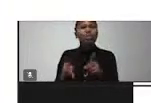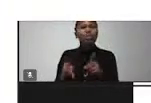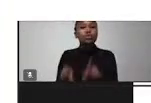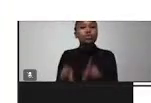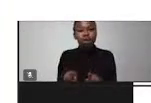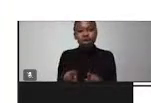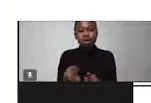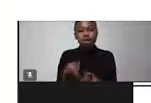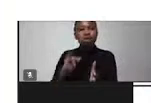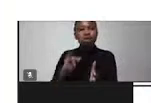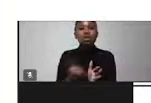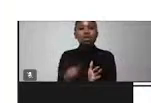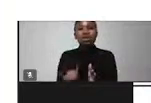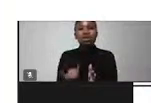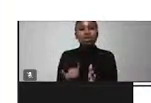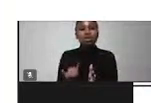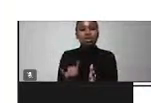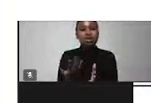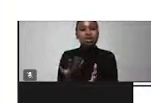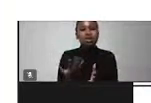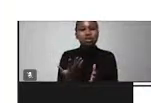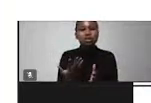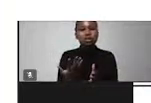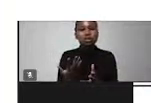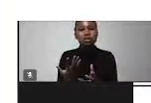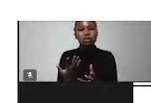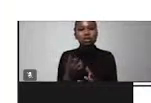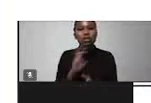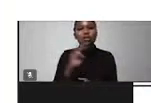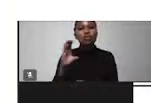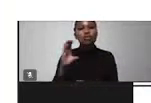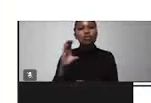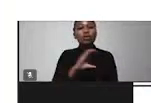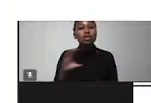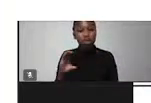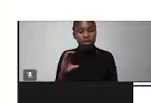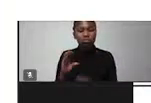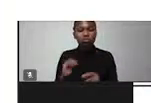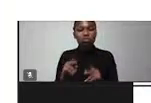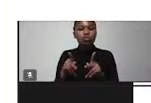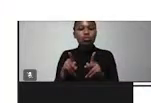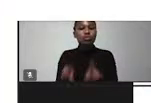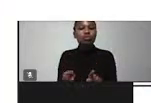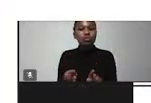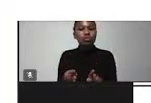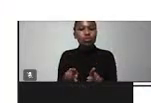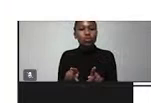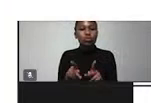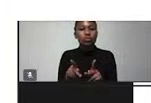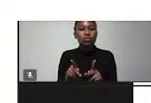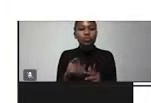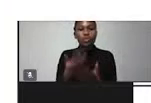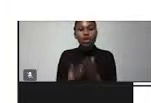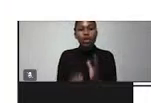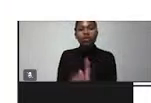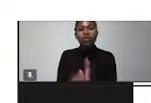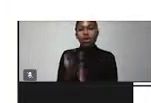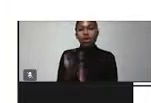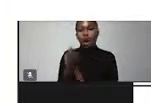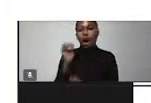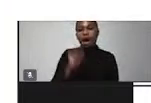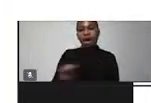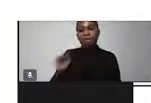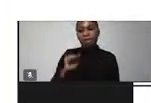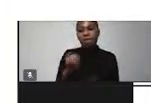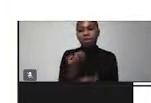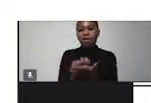just doom and gloom, but from a Western Cape perspective, the opportunities in terms of having a strong linkages to growing African economy,